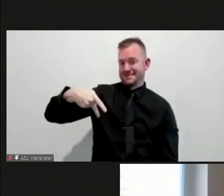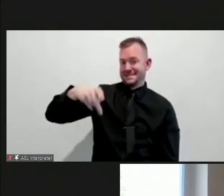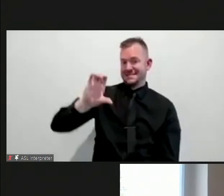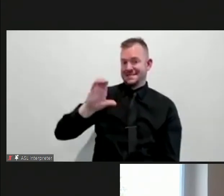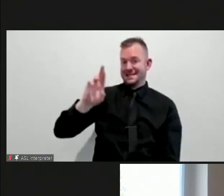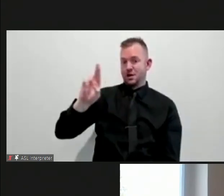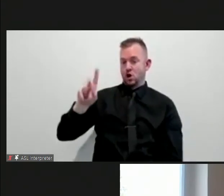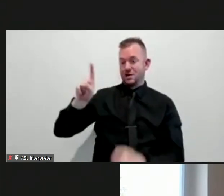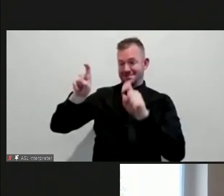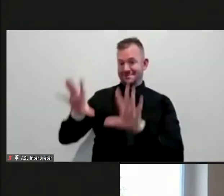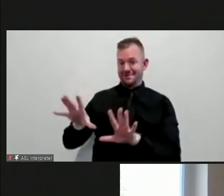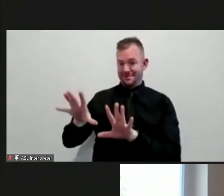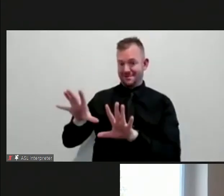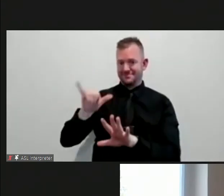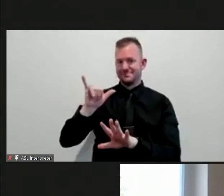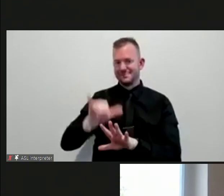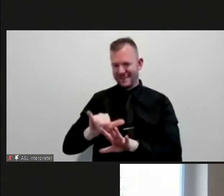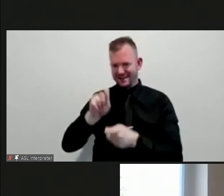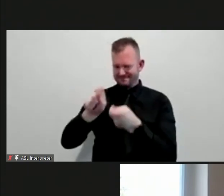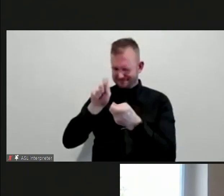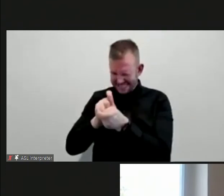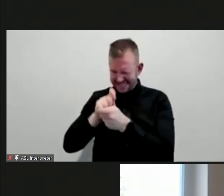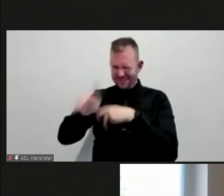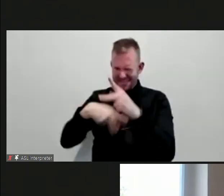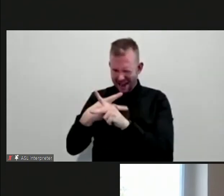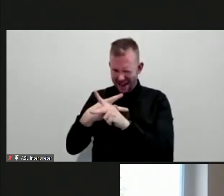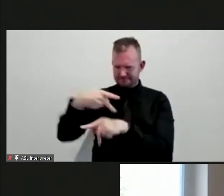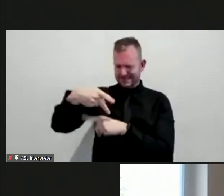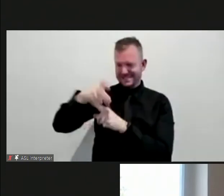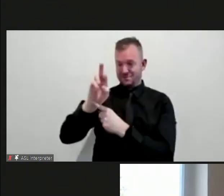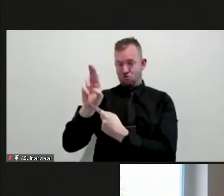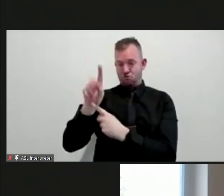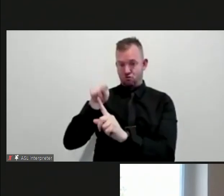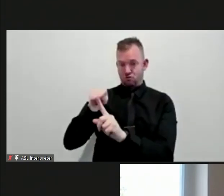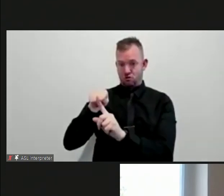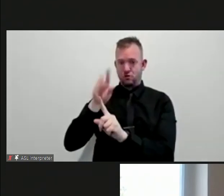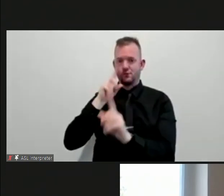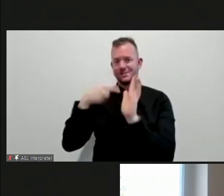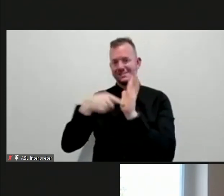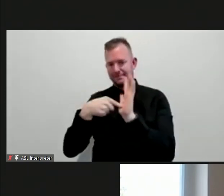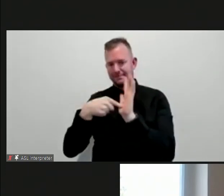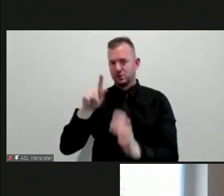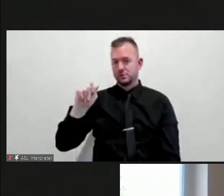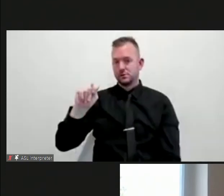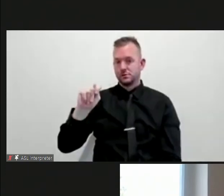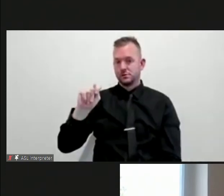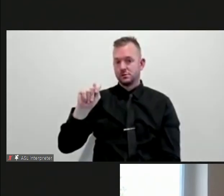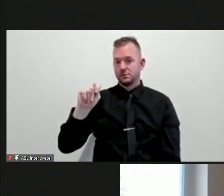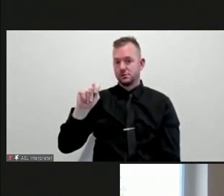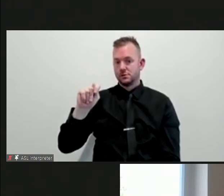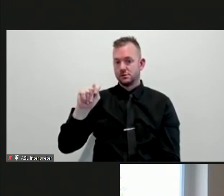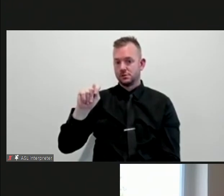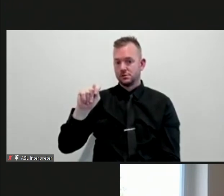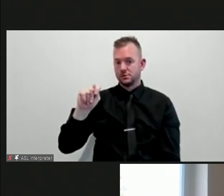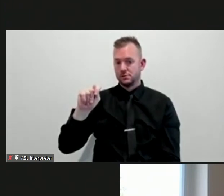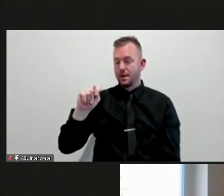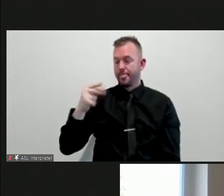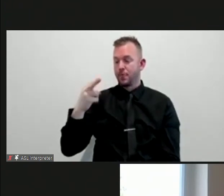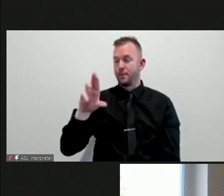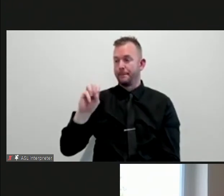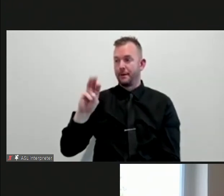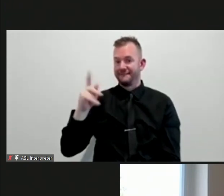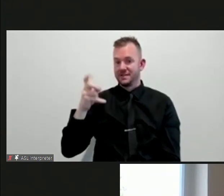PCR, the Thermo Fisher assay, we're able to identify this S gene target failure